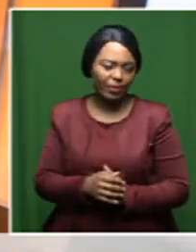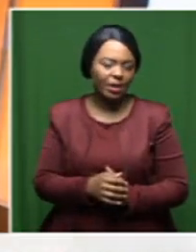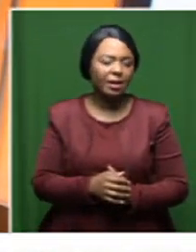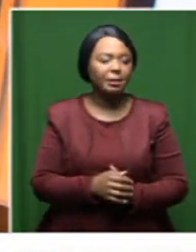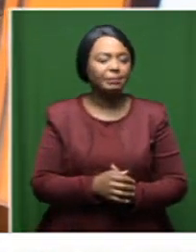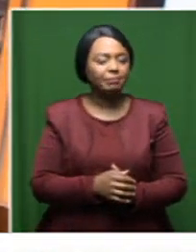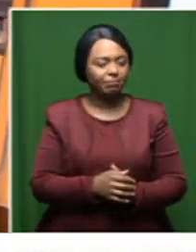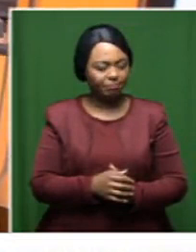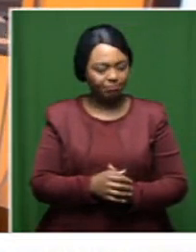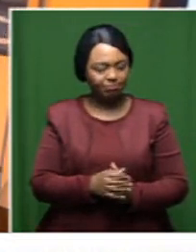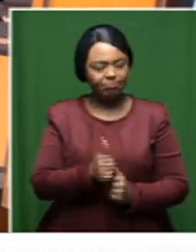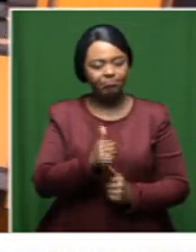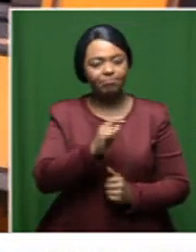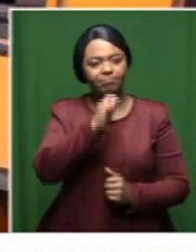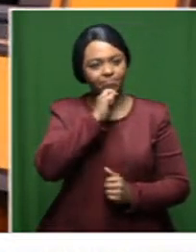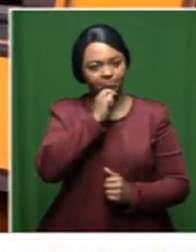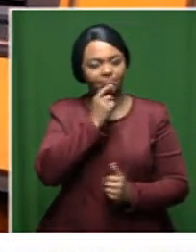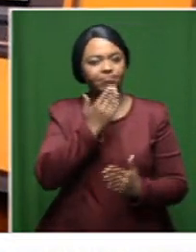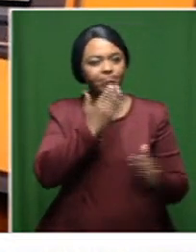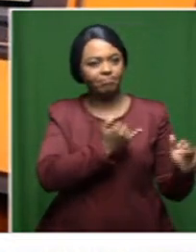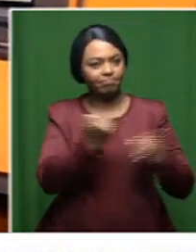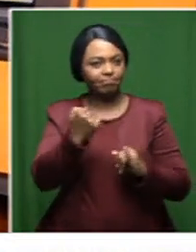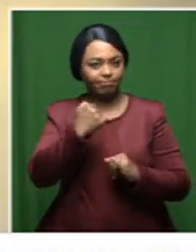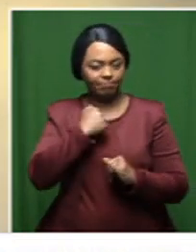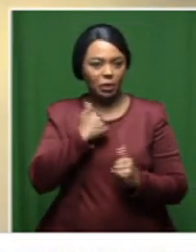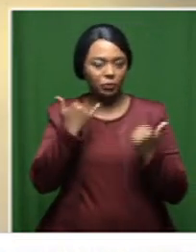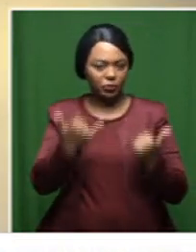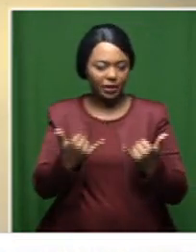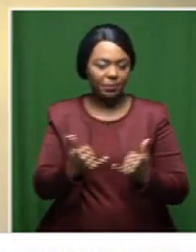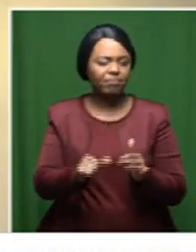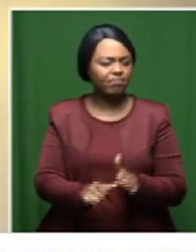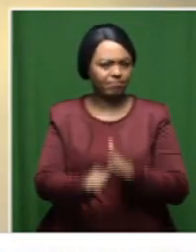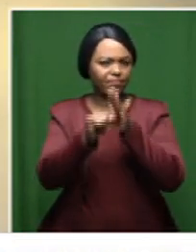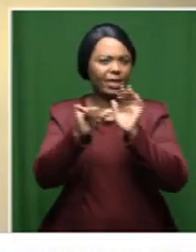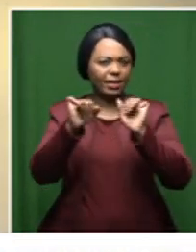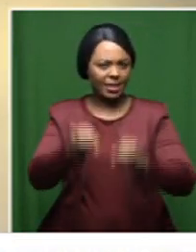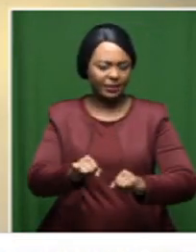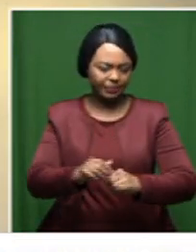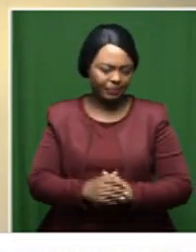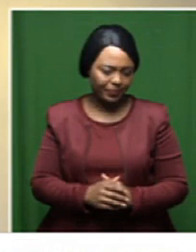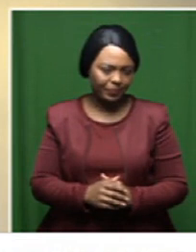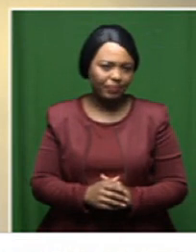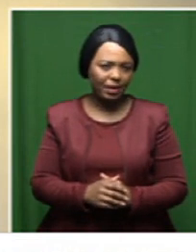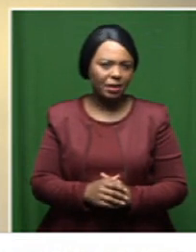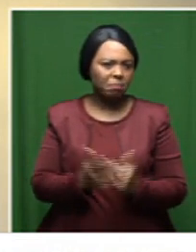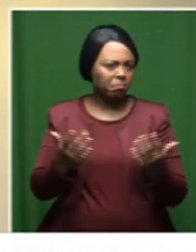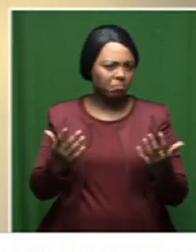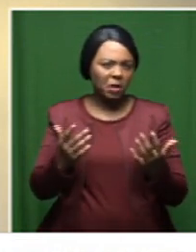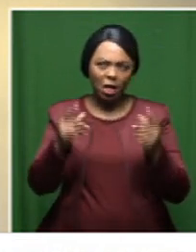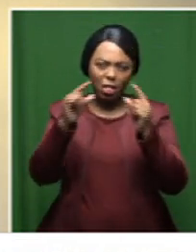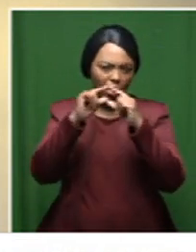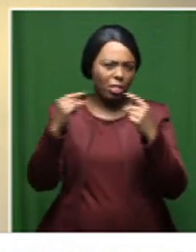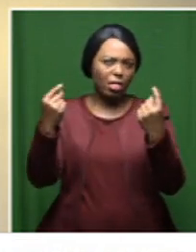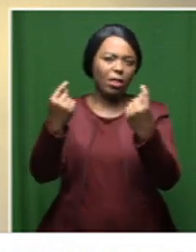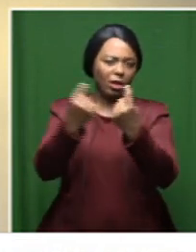good morning, and thanks for having me today. Yes, it's really important globally, I think, in any